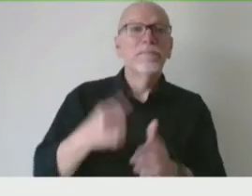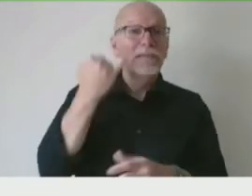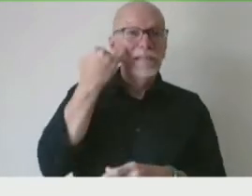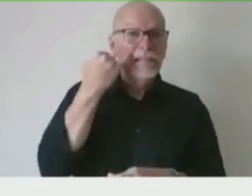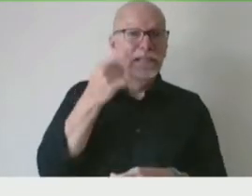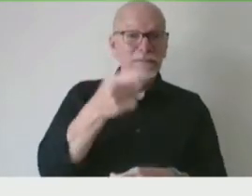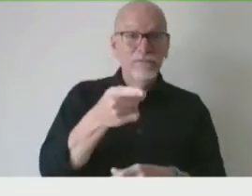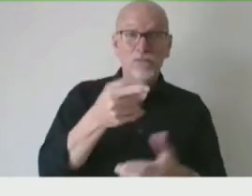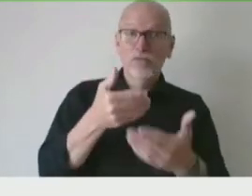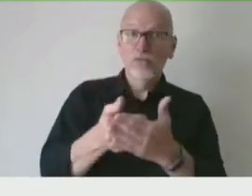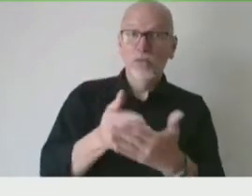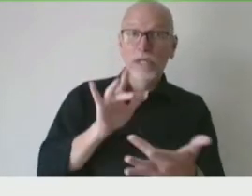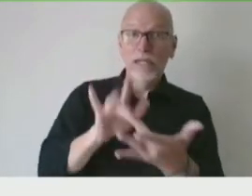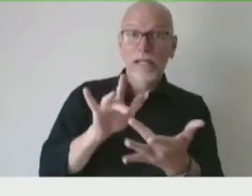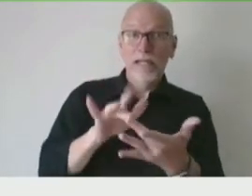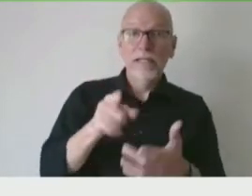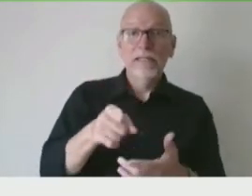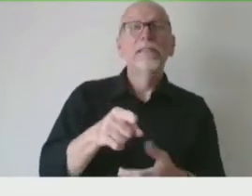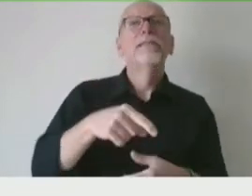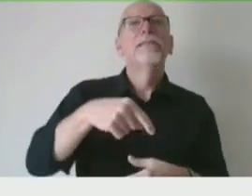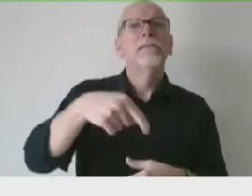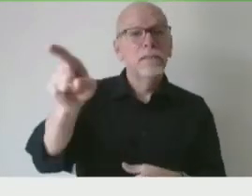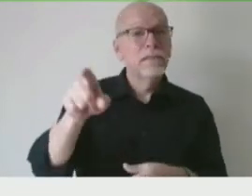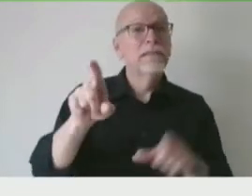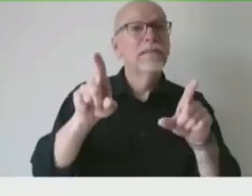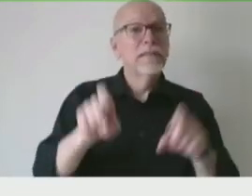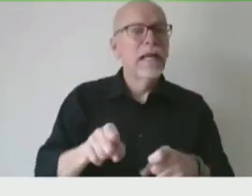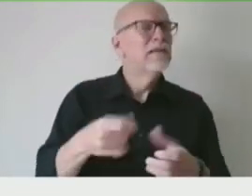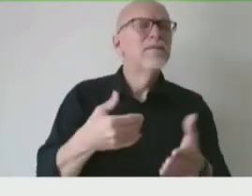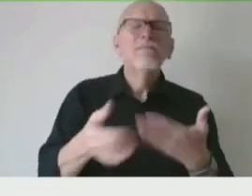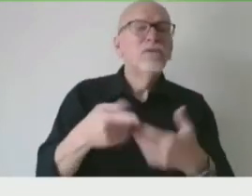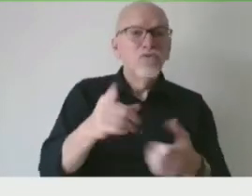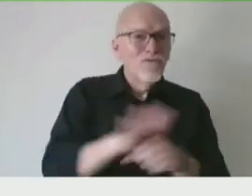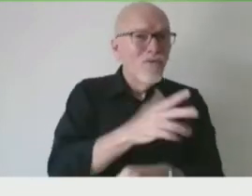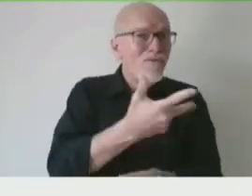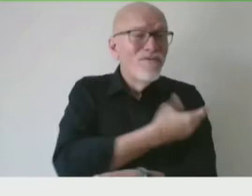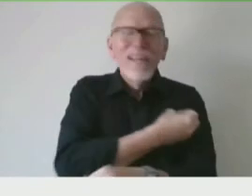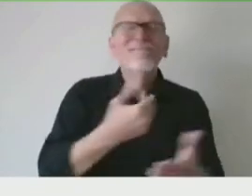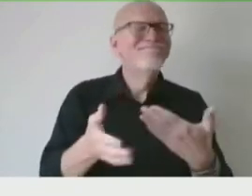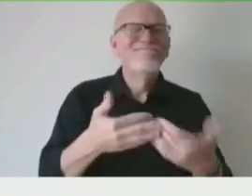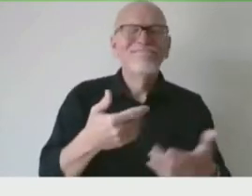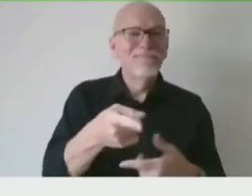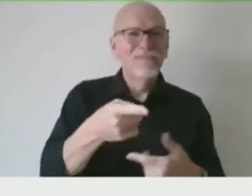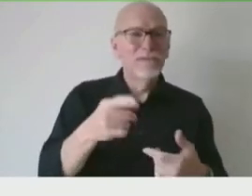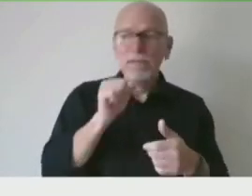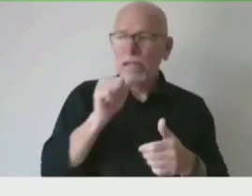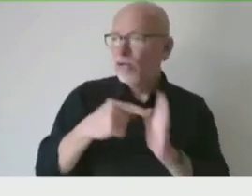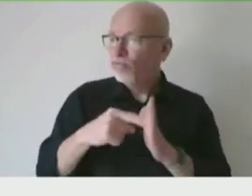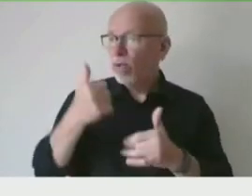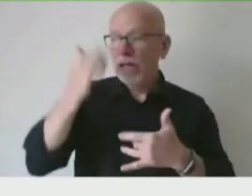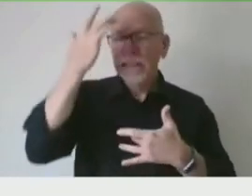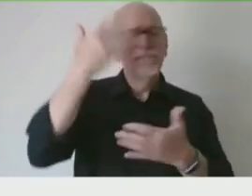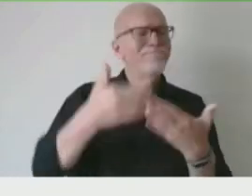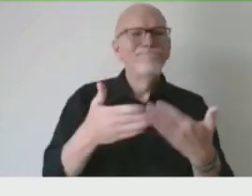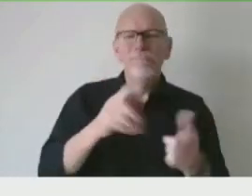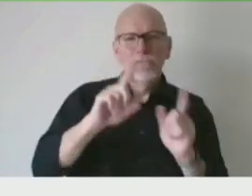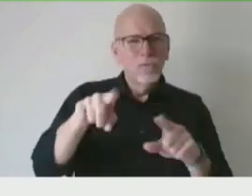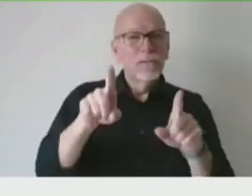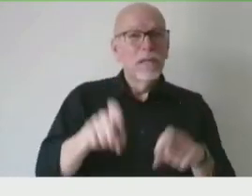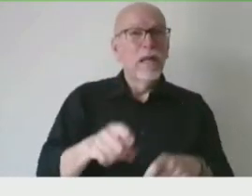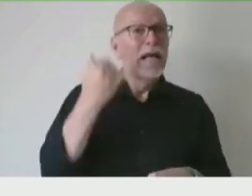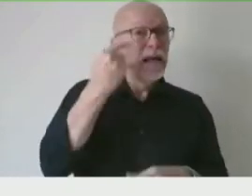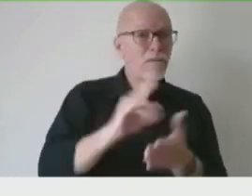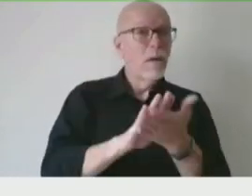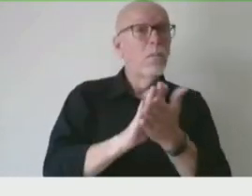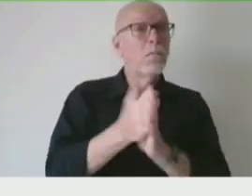close contact, get tested, even if you're fully vaccinated, even if you're asymptomatic. If you become symptomatic,